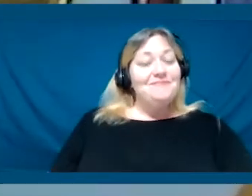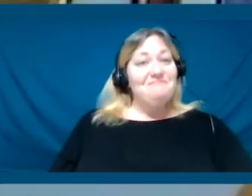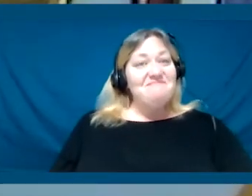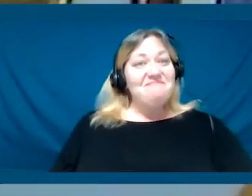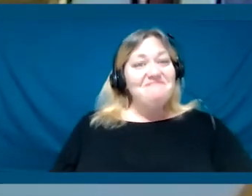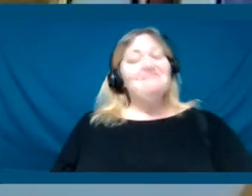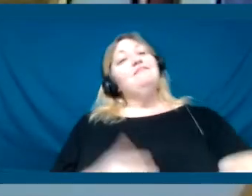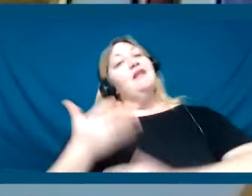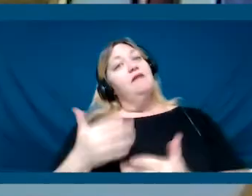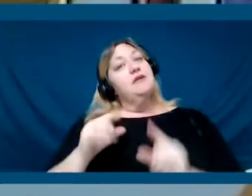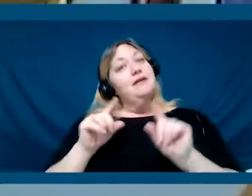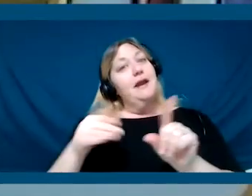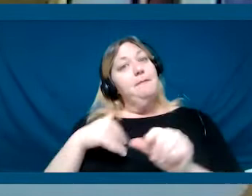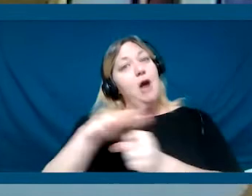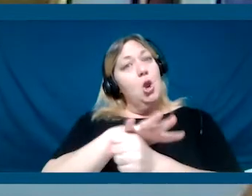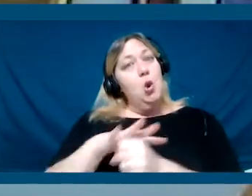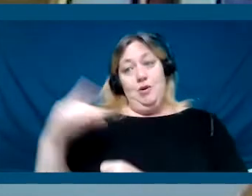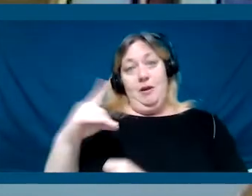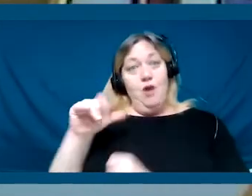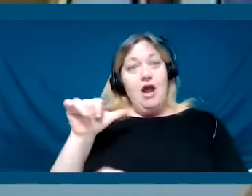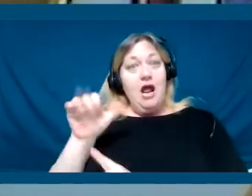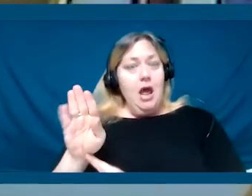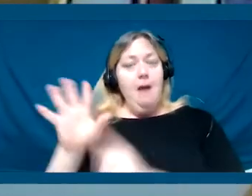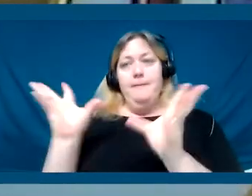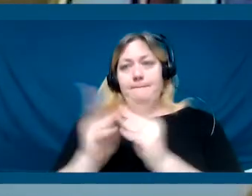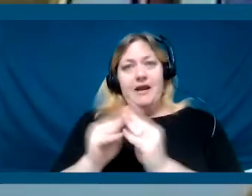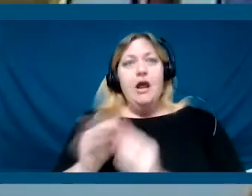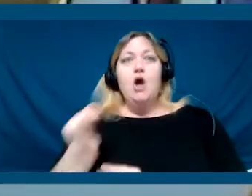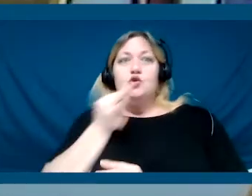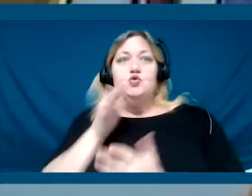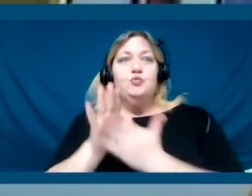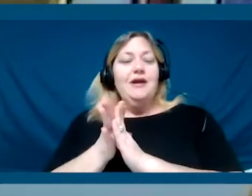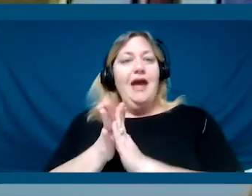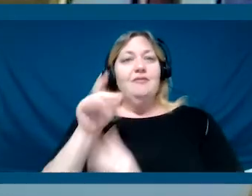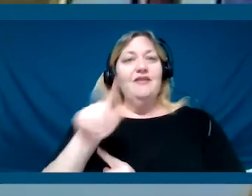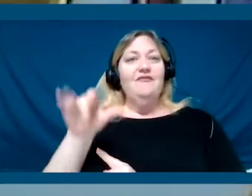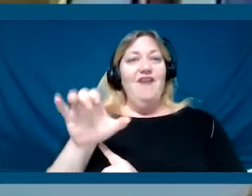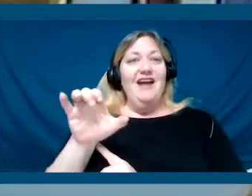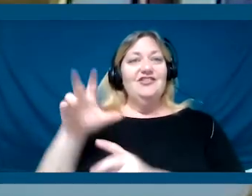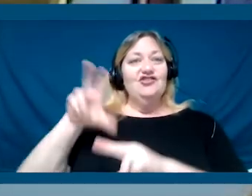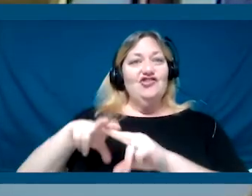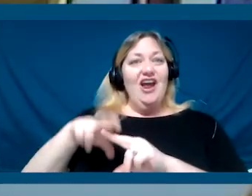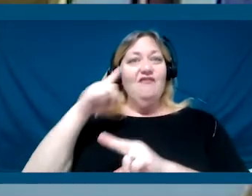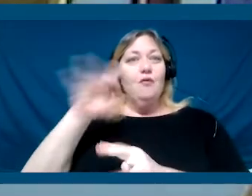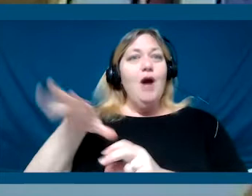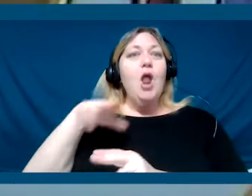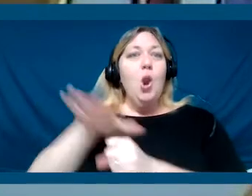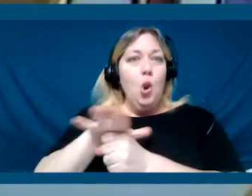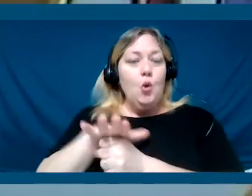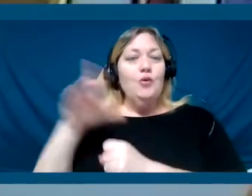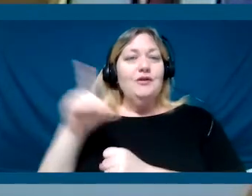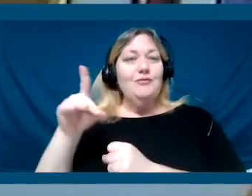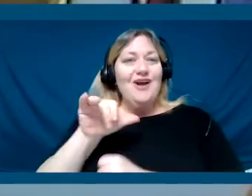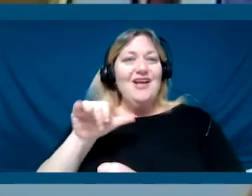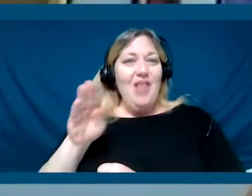After attending my local Democratic Club meetings, I soon became the vice chair for my local Democratic Club, co-chair